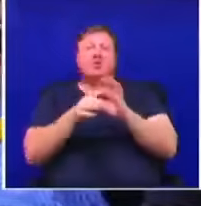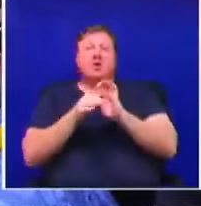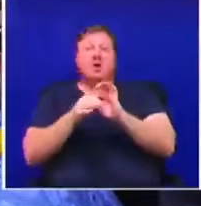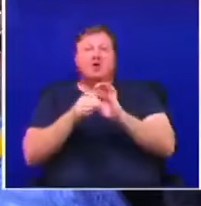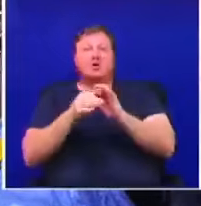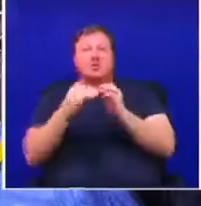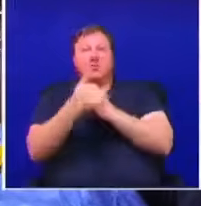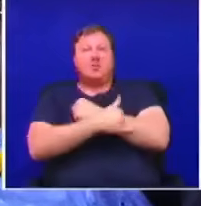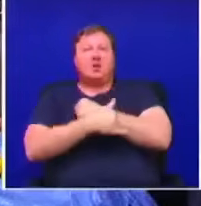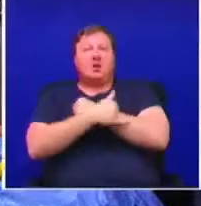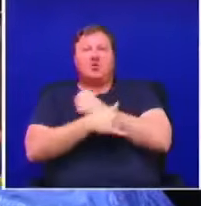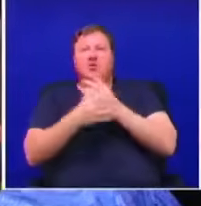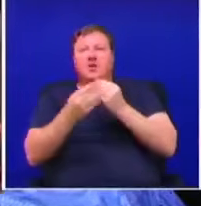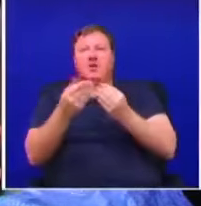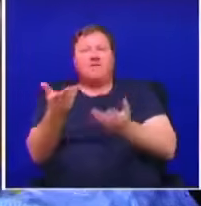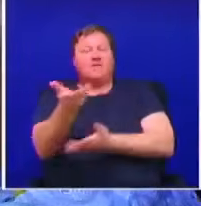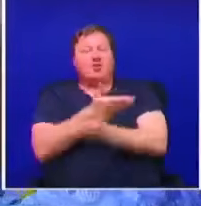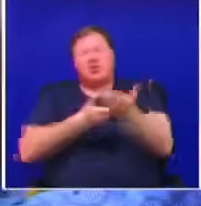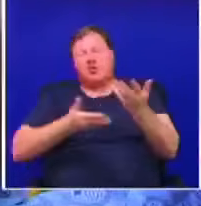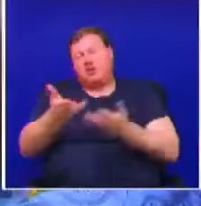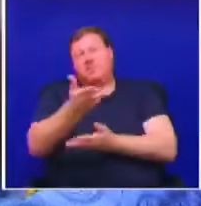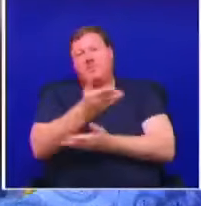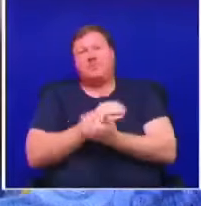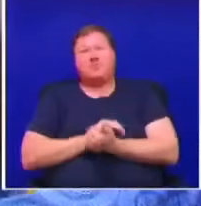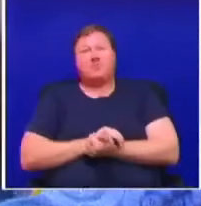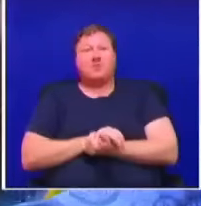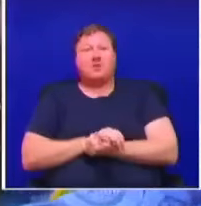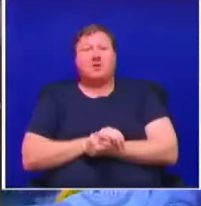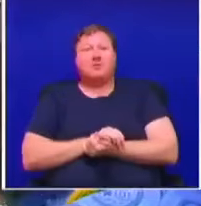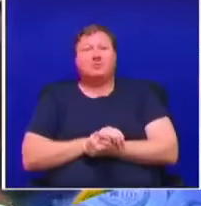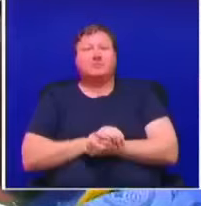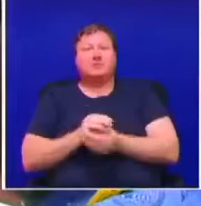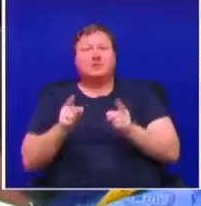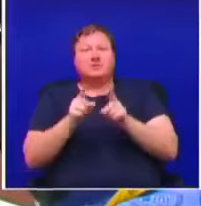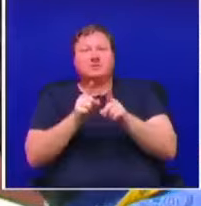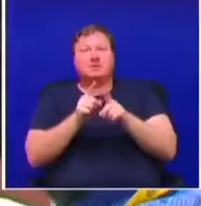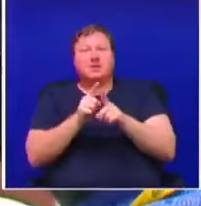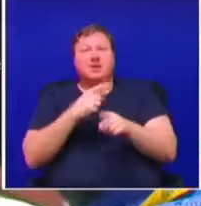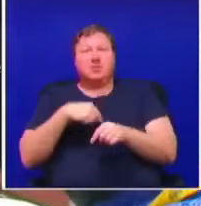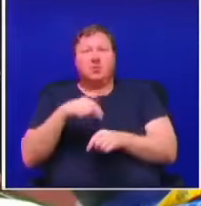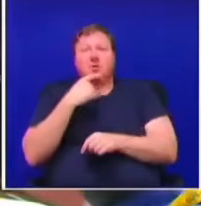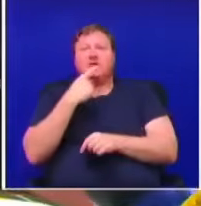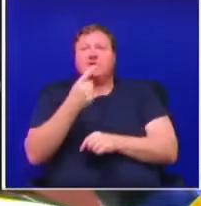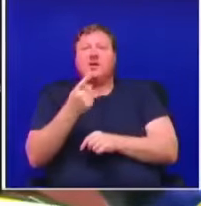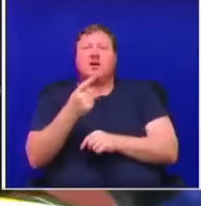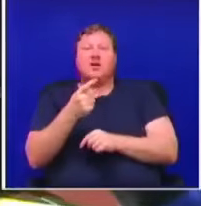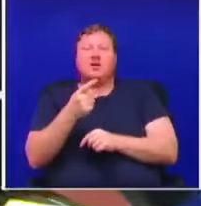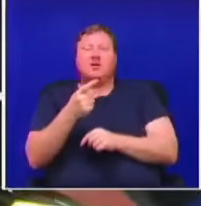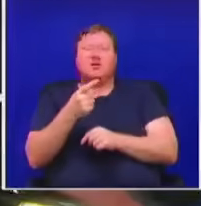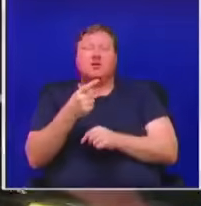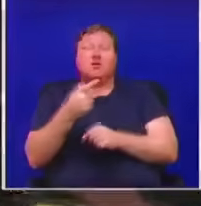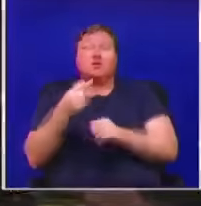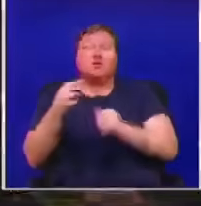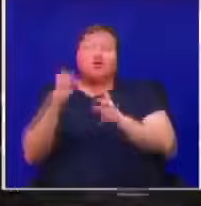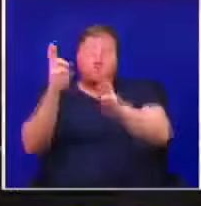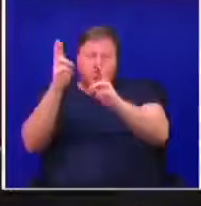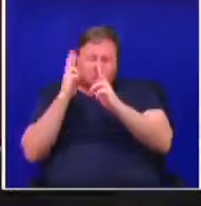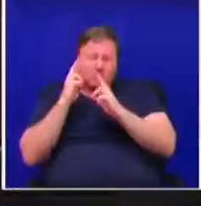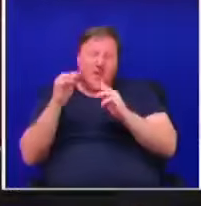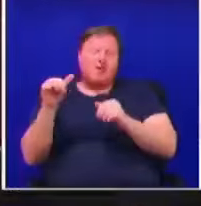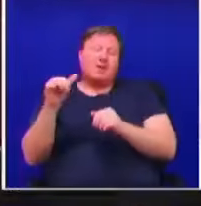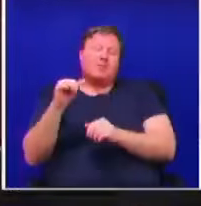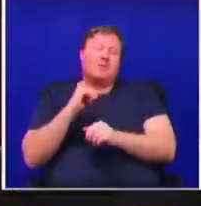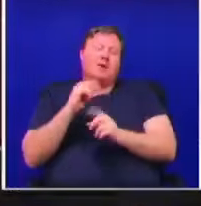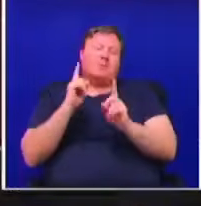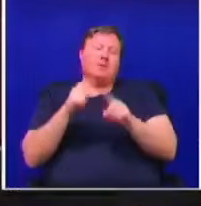with whoever in the world. And similarly, we say the same should obtain with us. There was